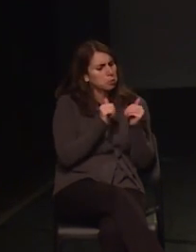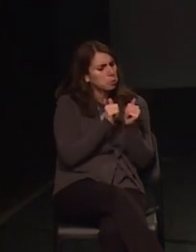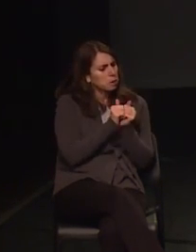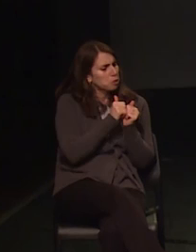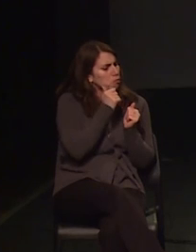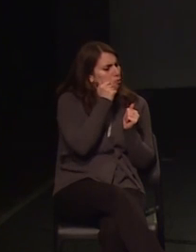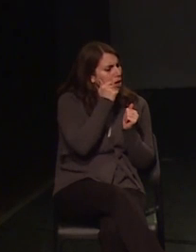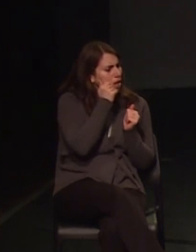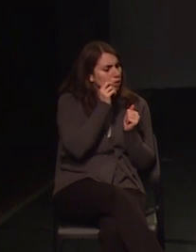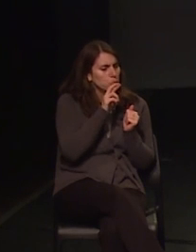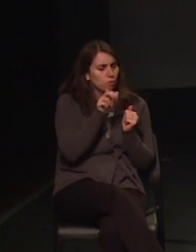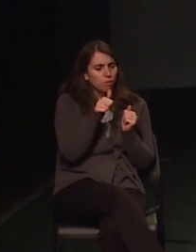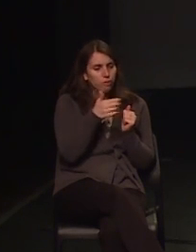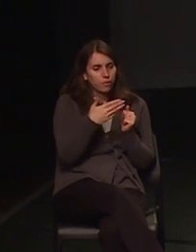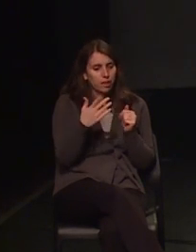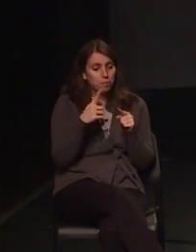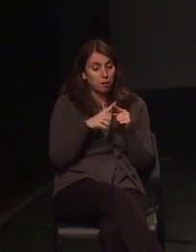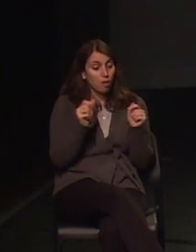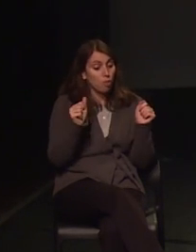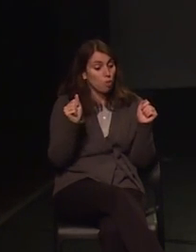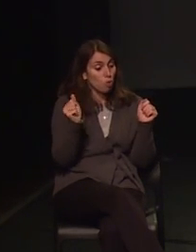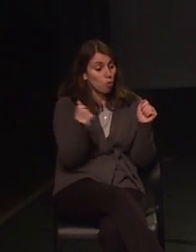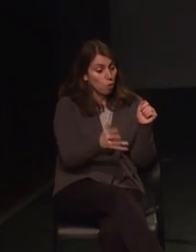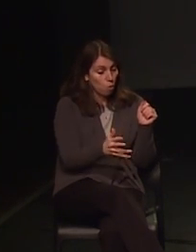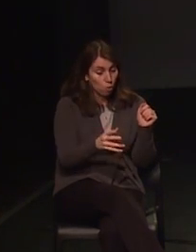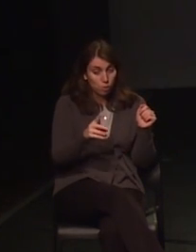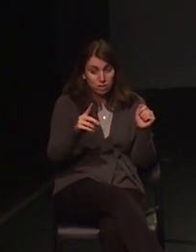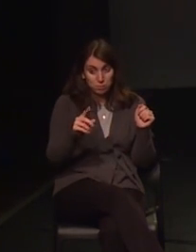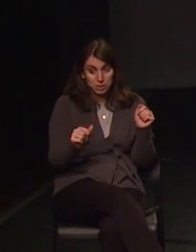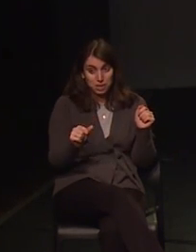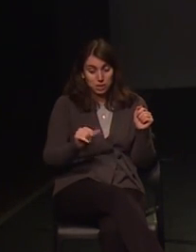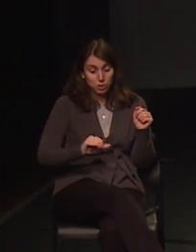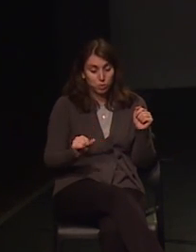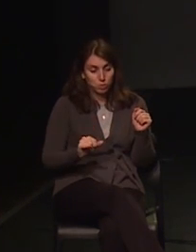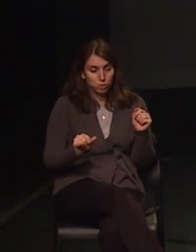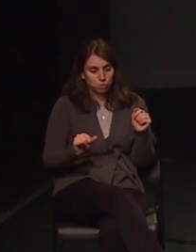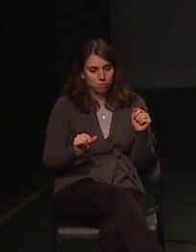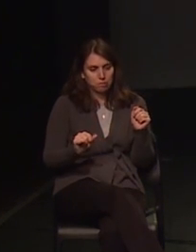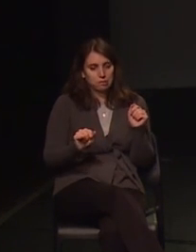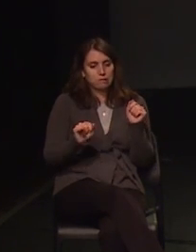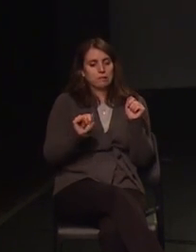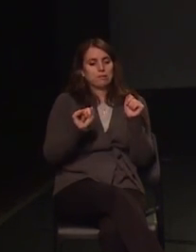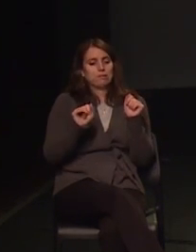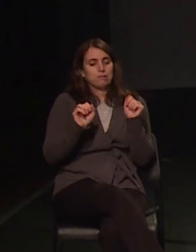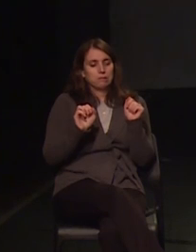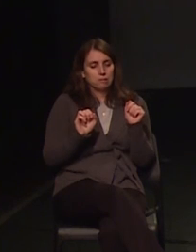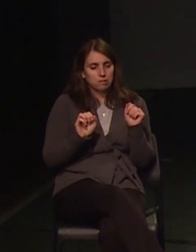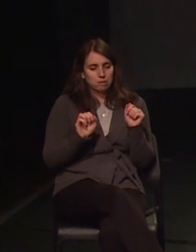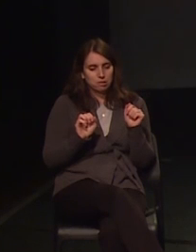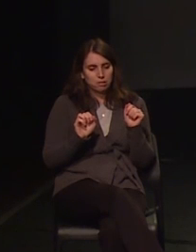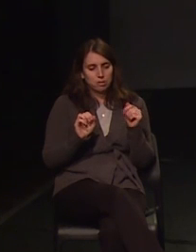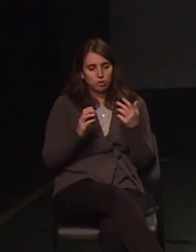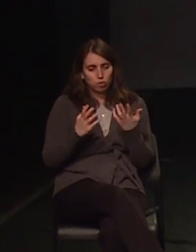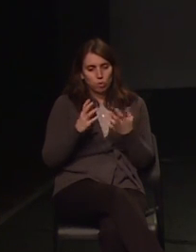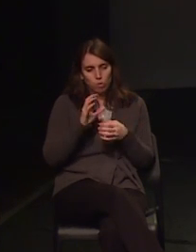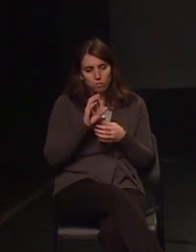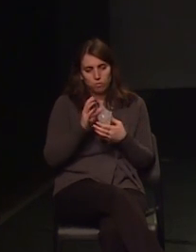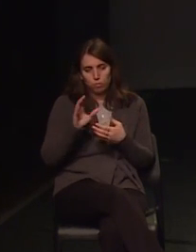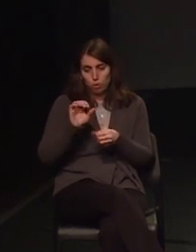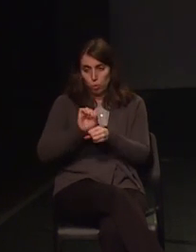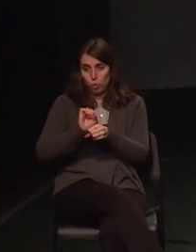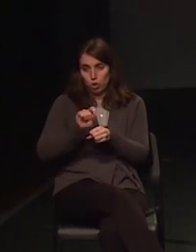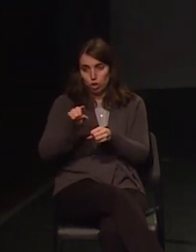else, you throw disability in as well, and that forces the work that you do as a